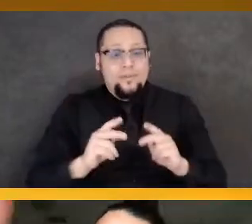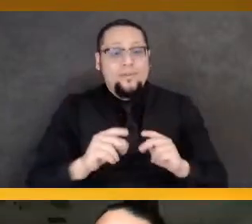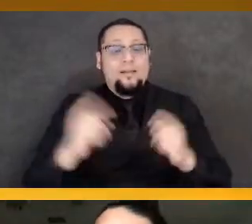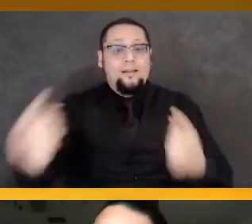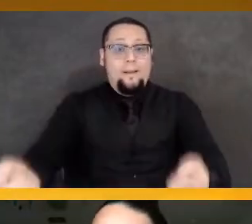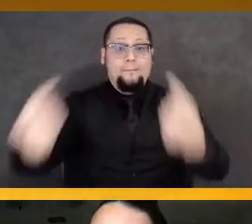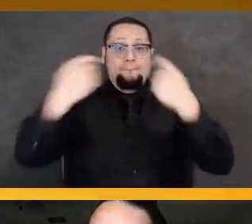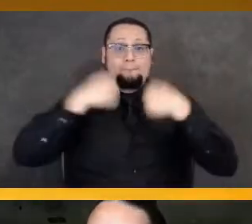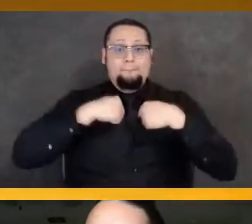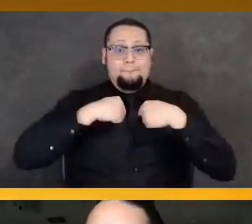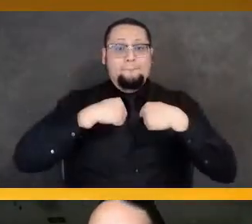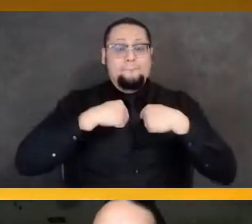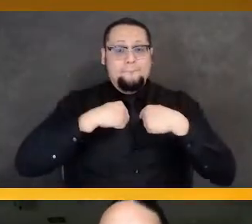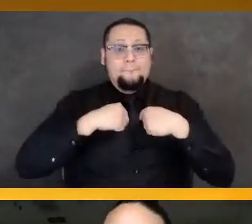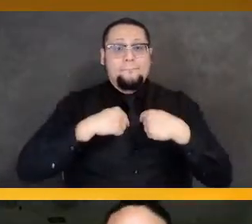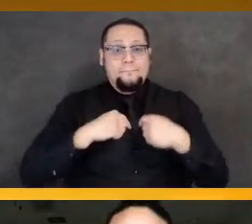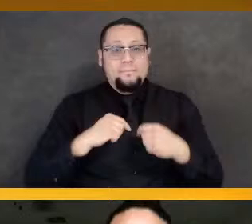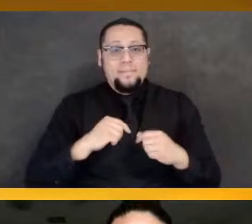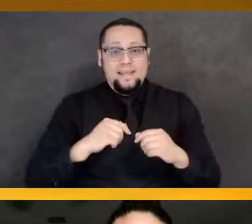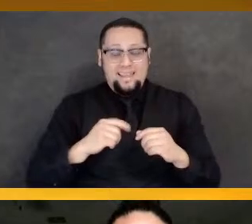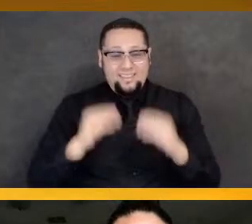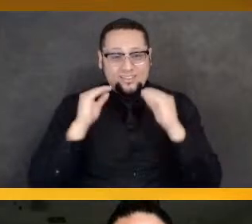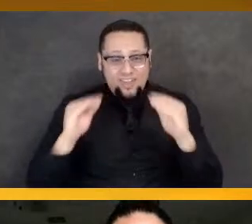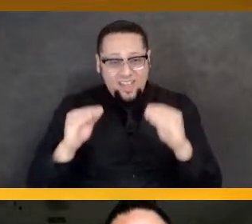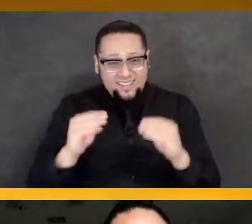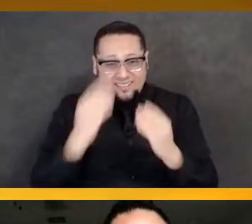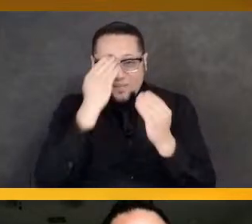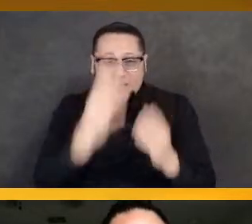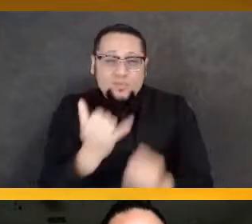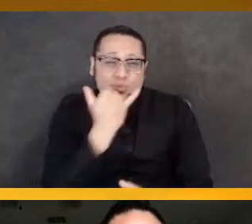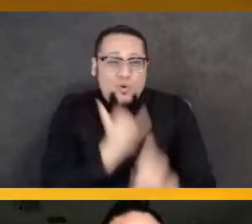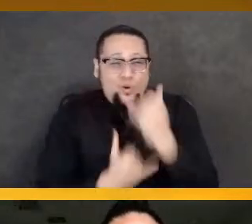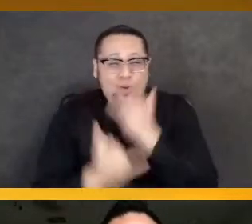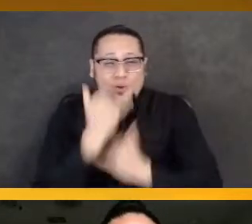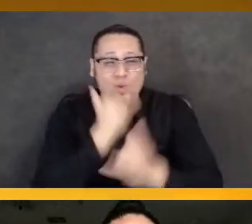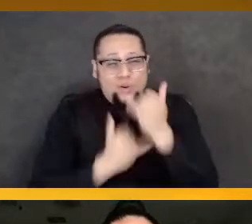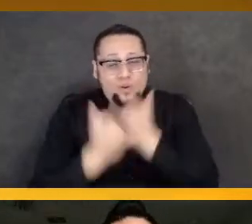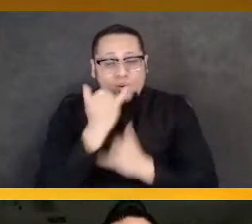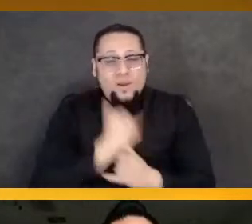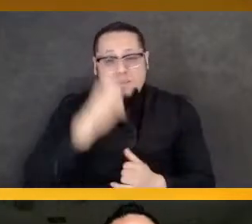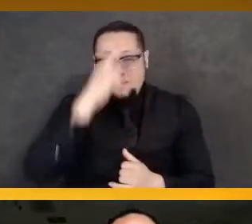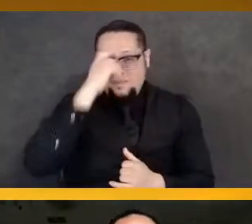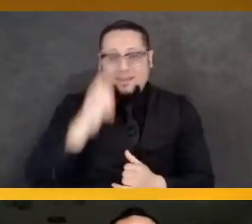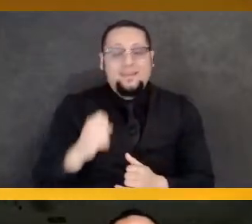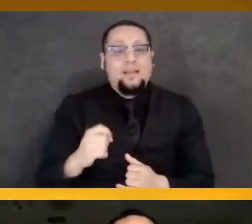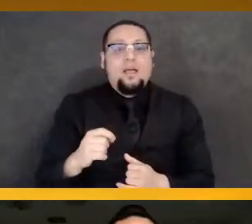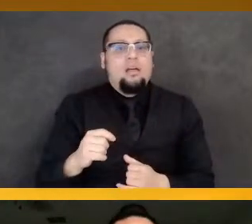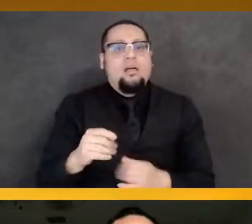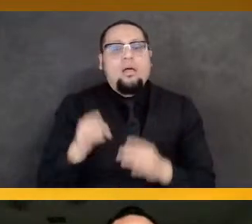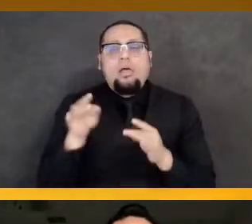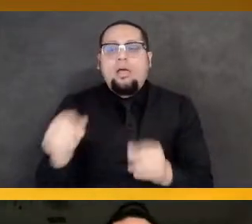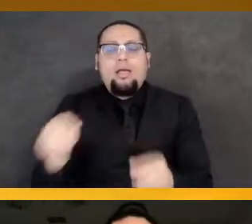dumber than when they arrived because of the history and the narratives that they're being fed.